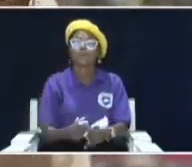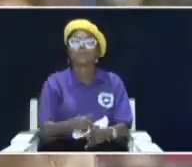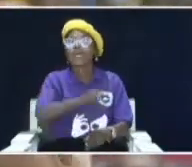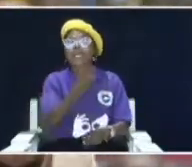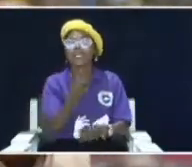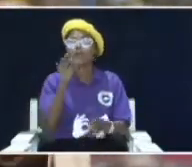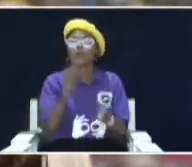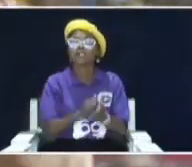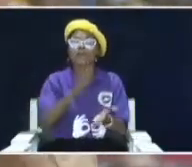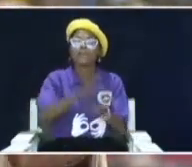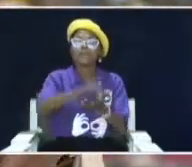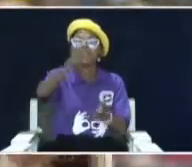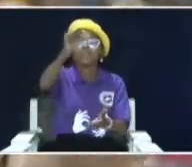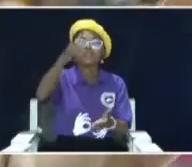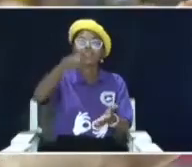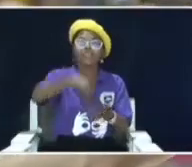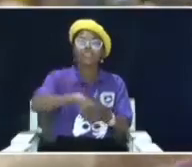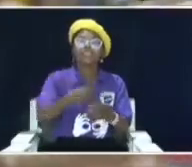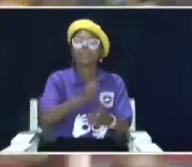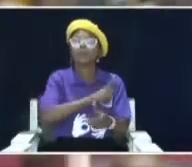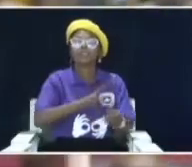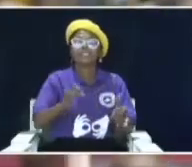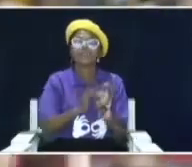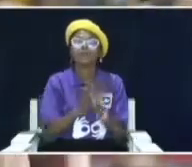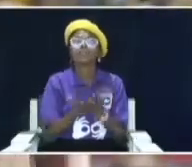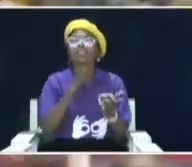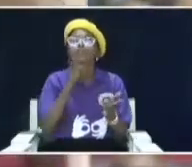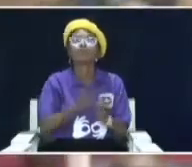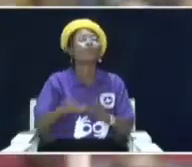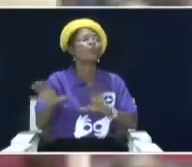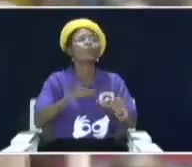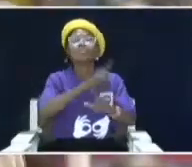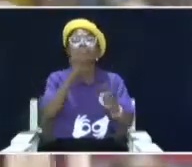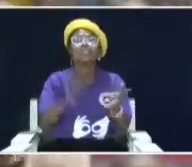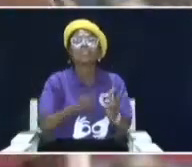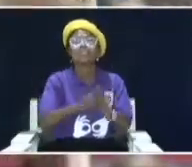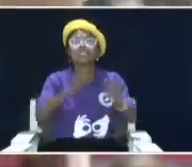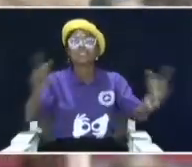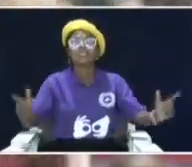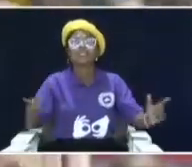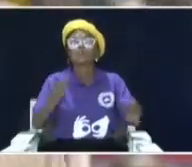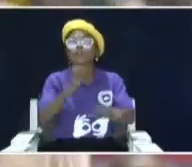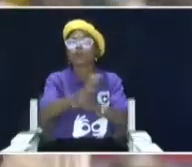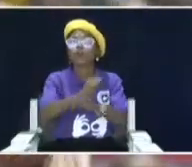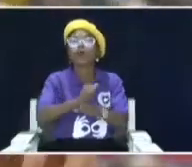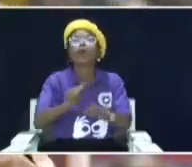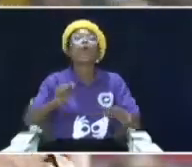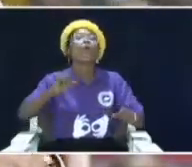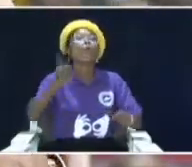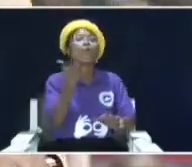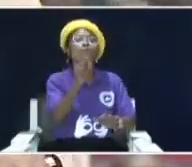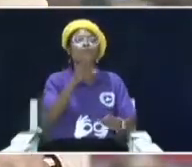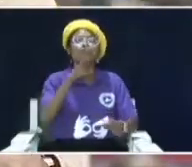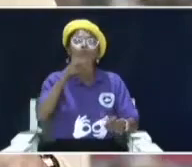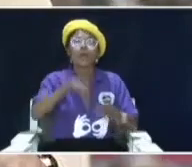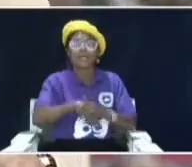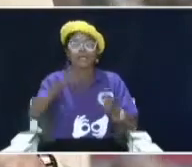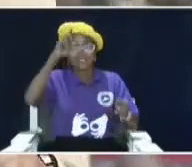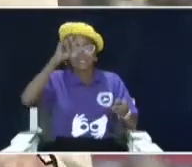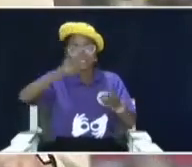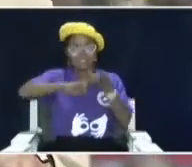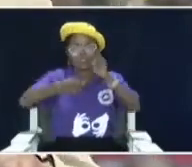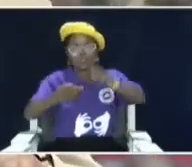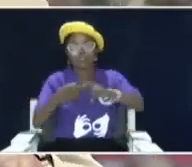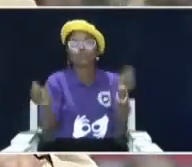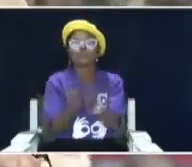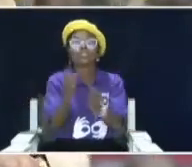Anyone that believes in the Lord, the Bible says you will do this great work. Once you are in partnership with him, miracles will continue to